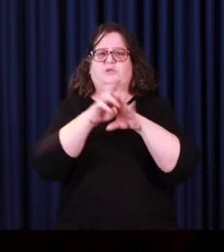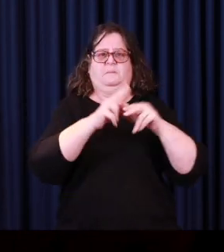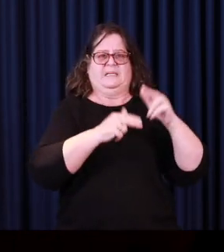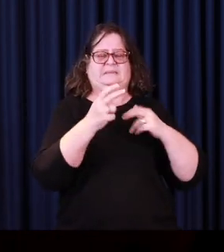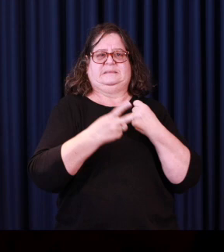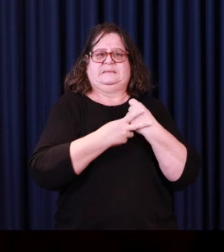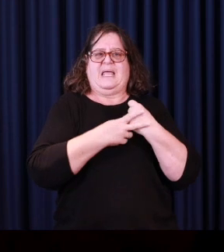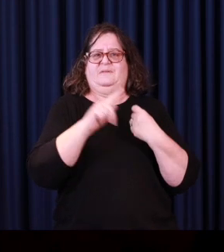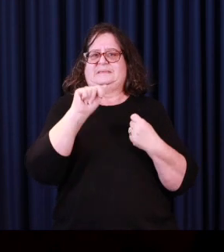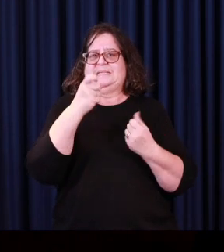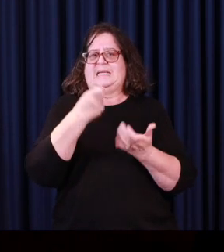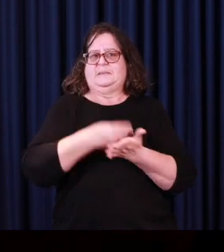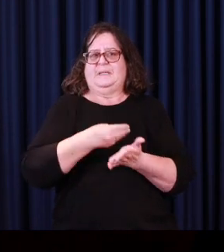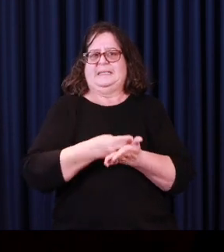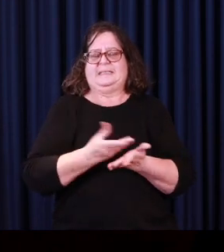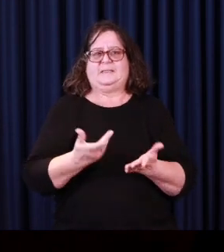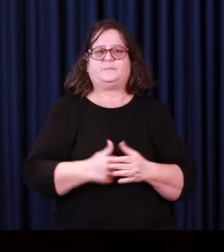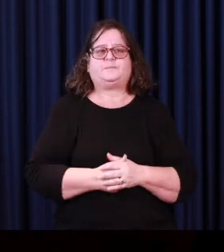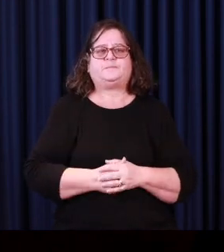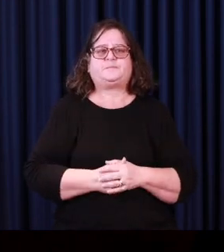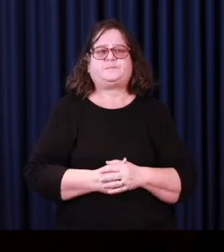can prioritize areas of need,